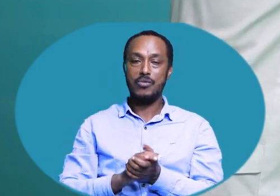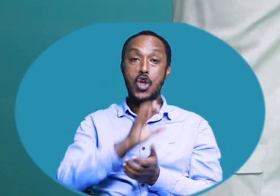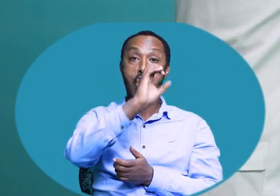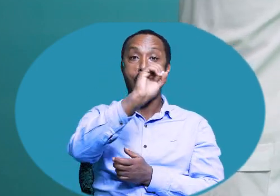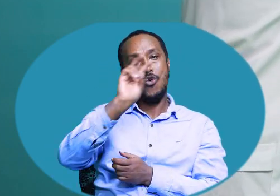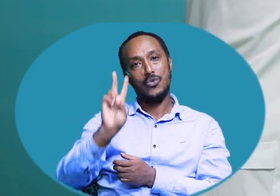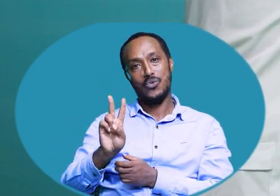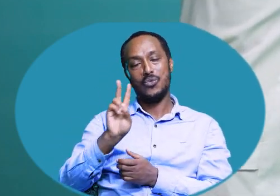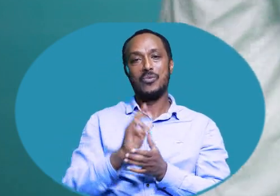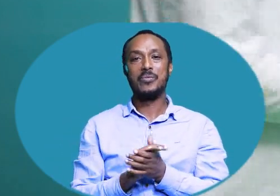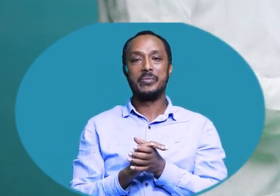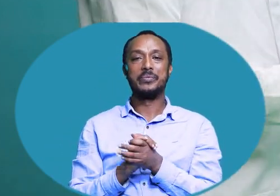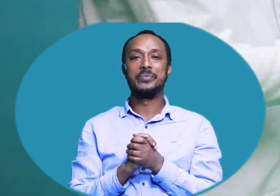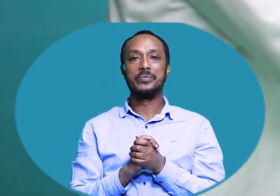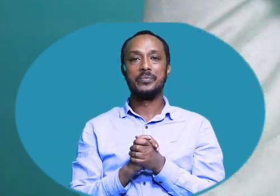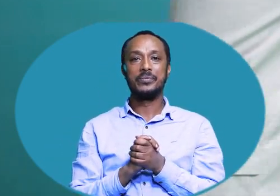H2O,